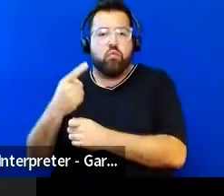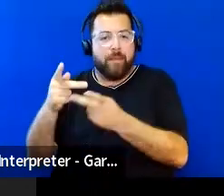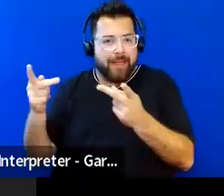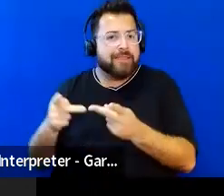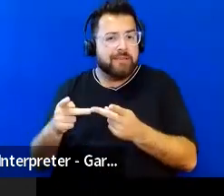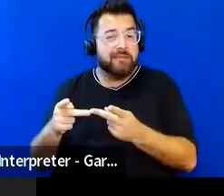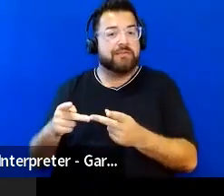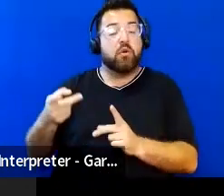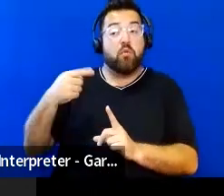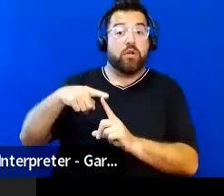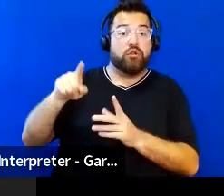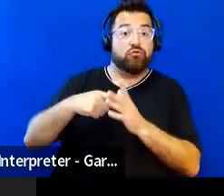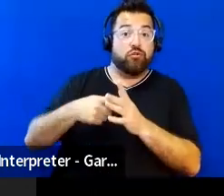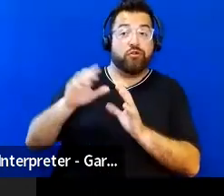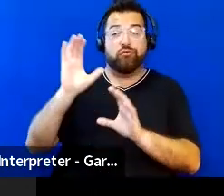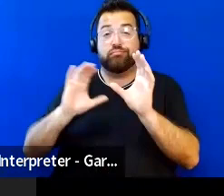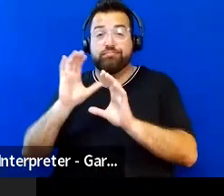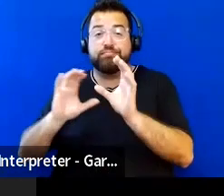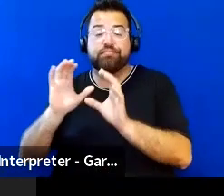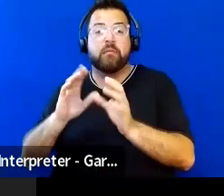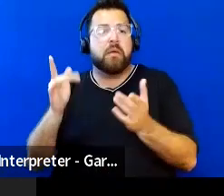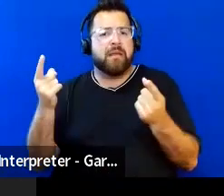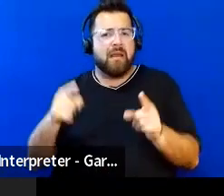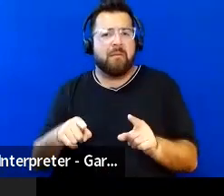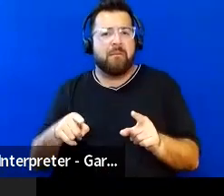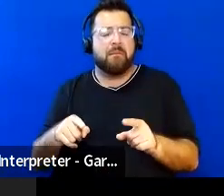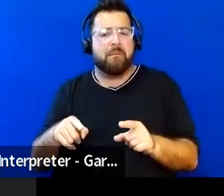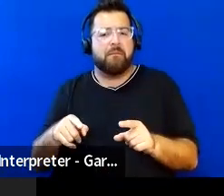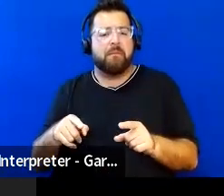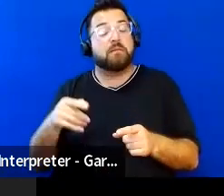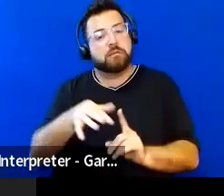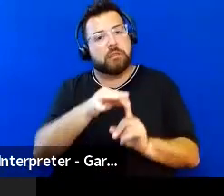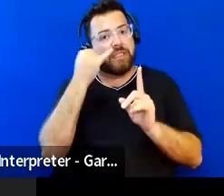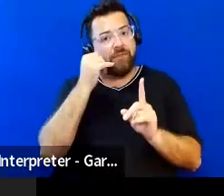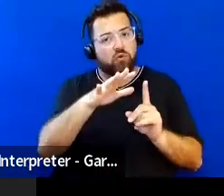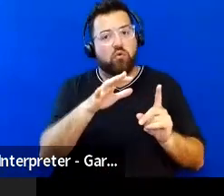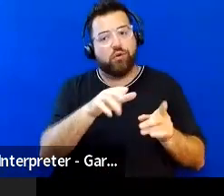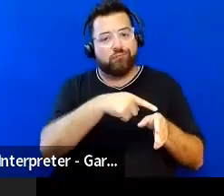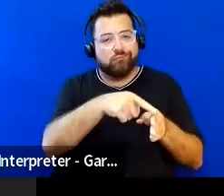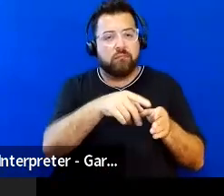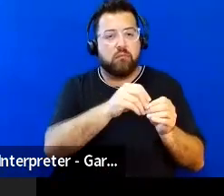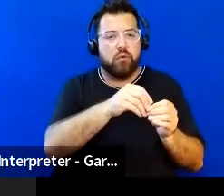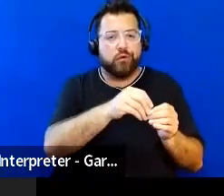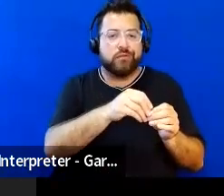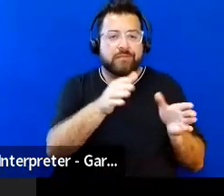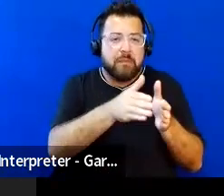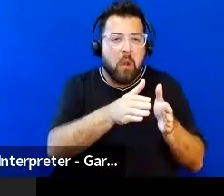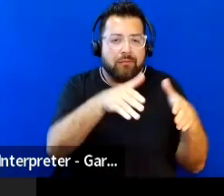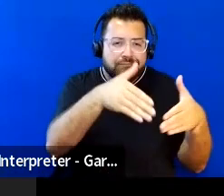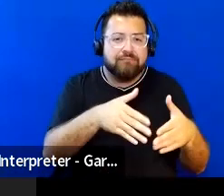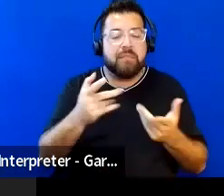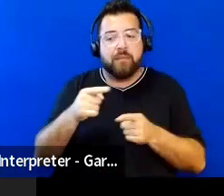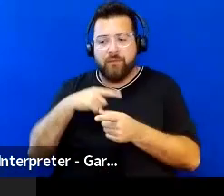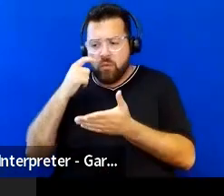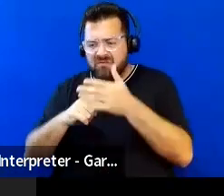look through these, you might find that you're, especially if you have a smaller discipline, you might find that you're kind of coming across the same textbooks